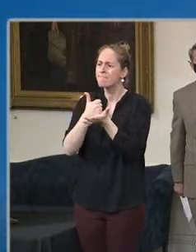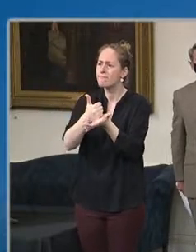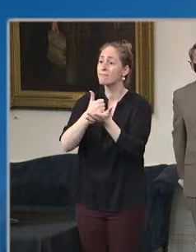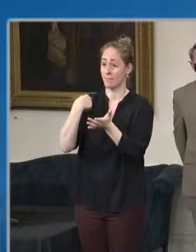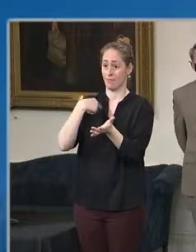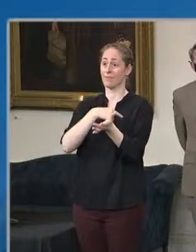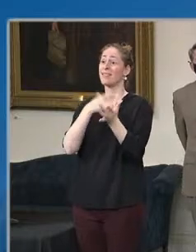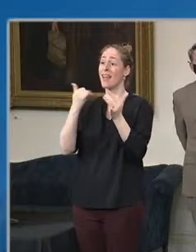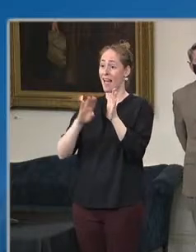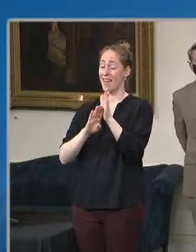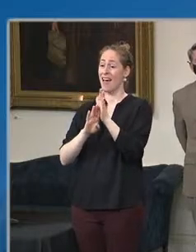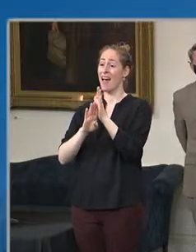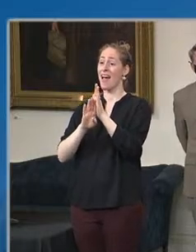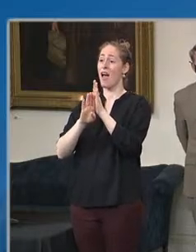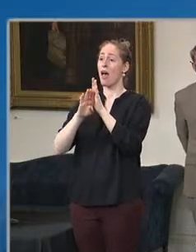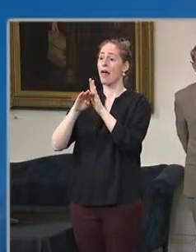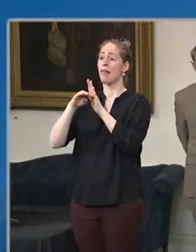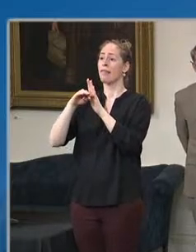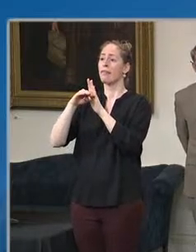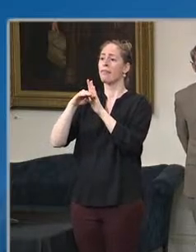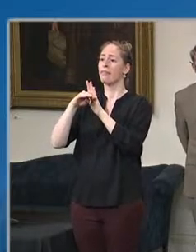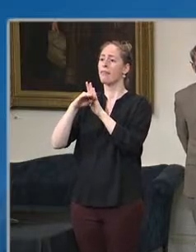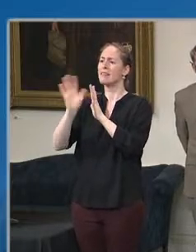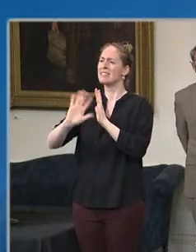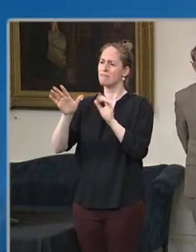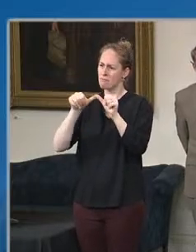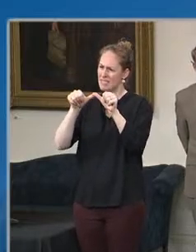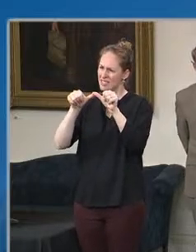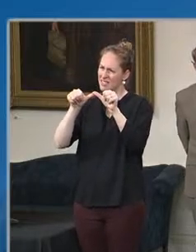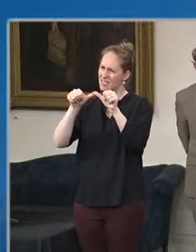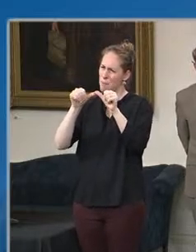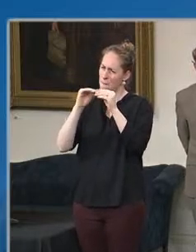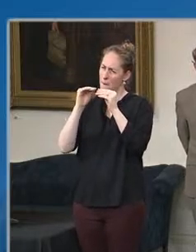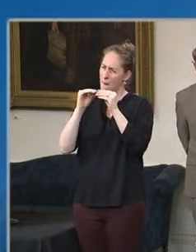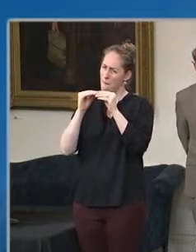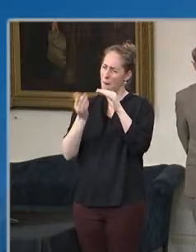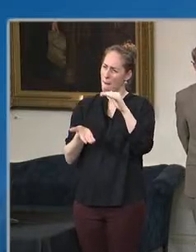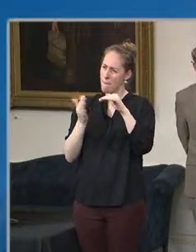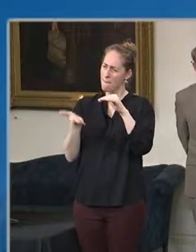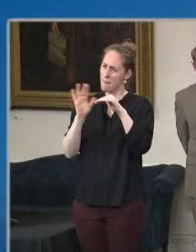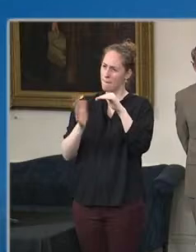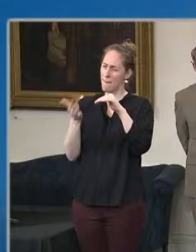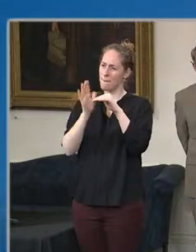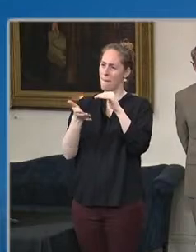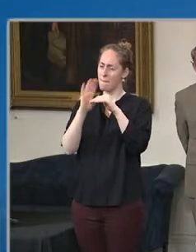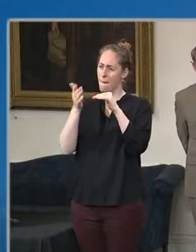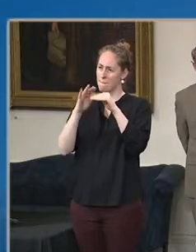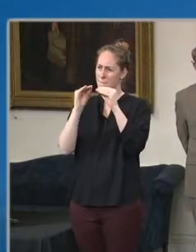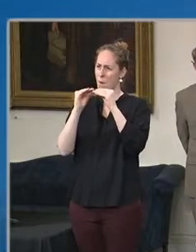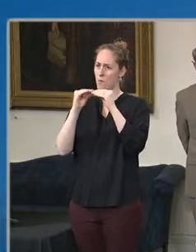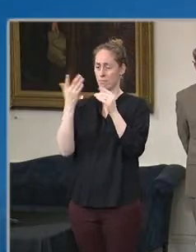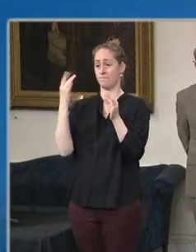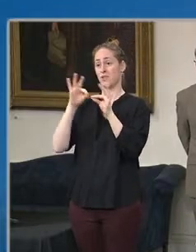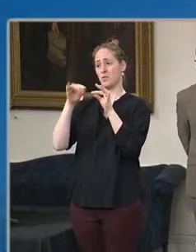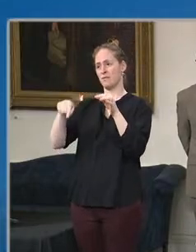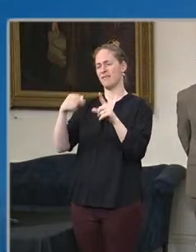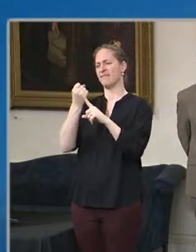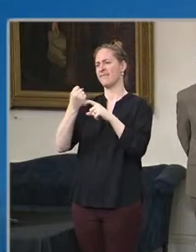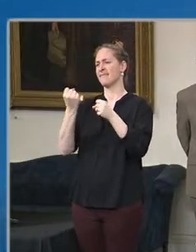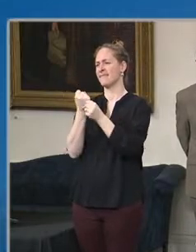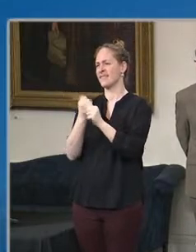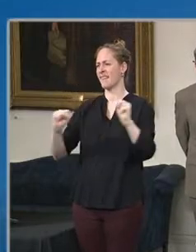need people to stay safe. Yes, Governor, I'm going to say it. Wear the damn mask. Wash your